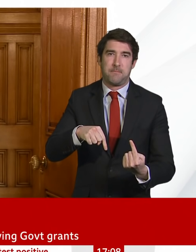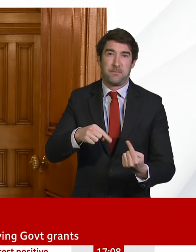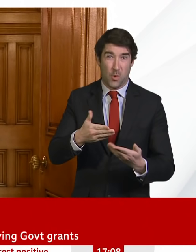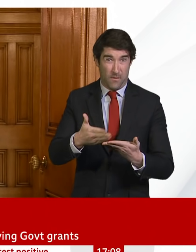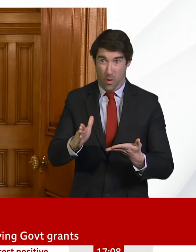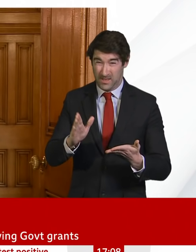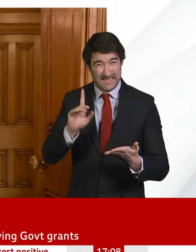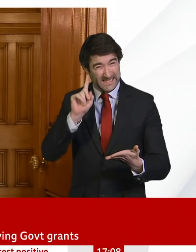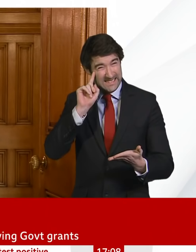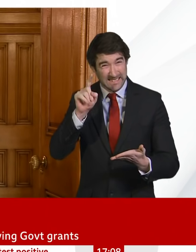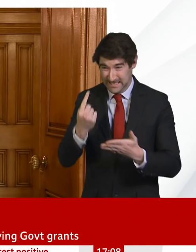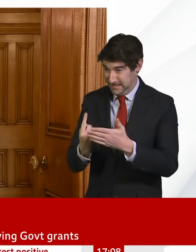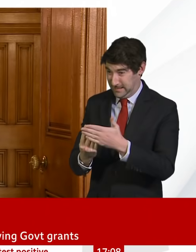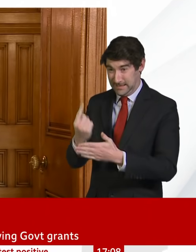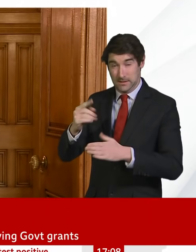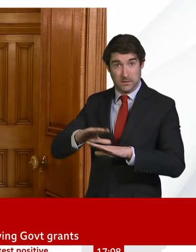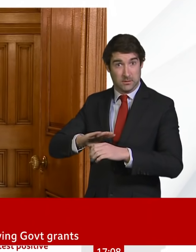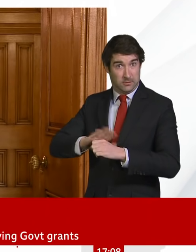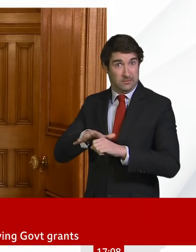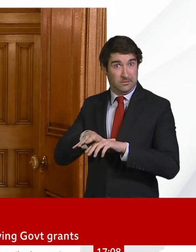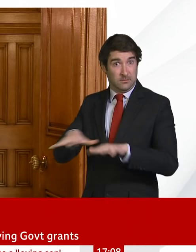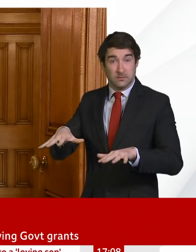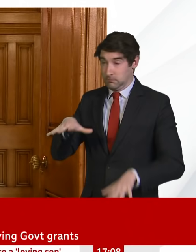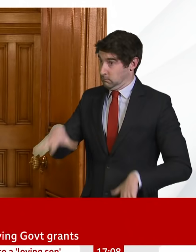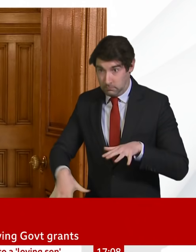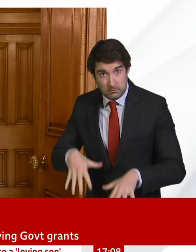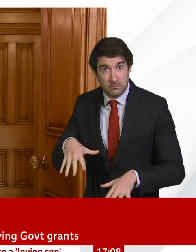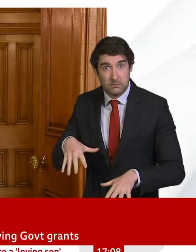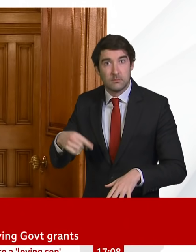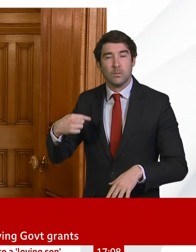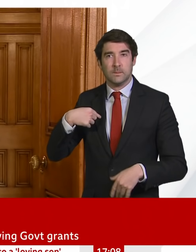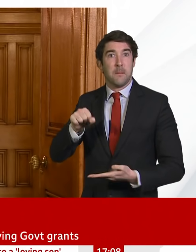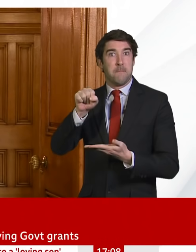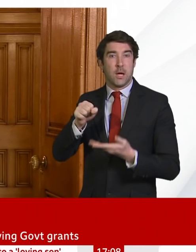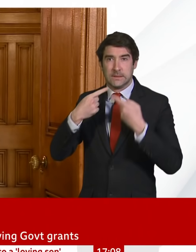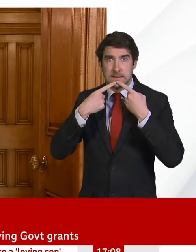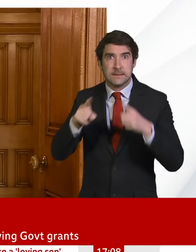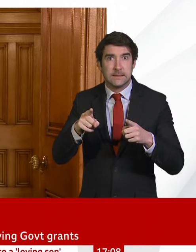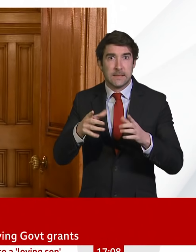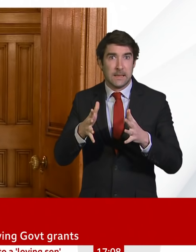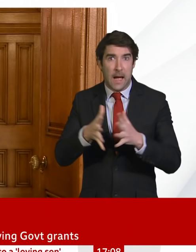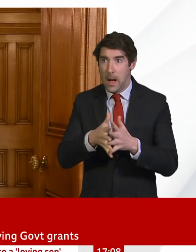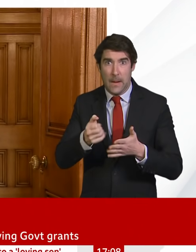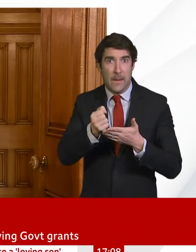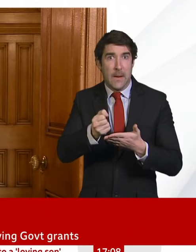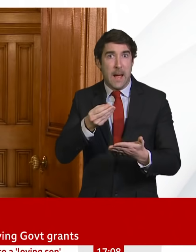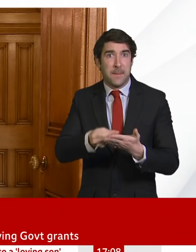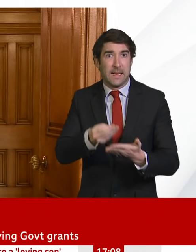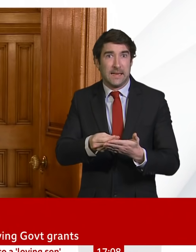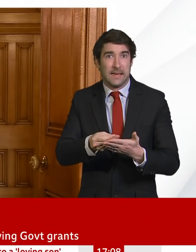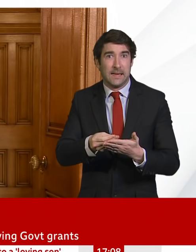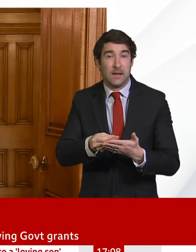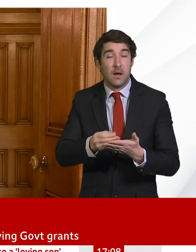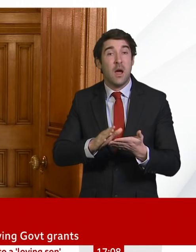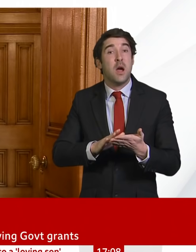schemes, it will not be perfect from the outset. We are listening all the time. And in response to concerns that we've heard